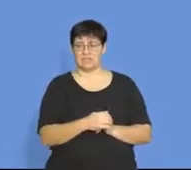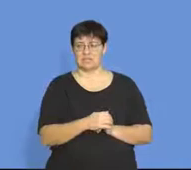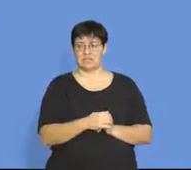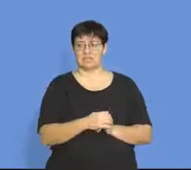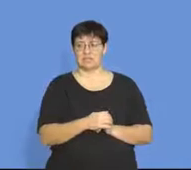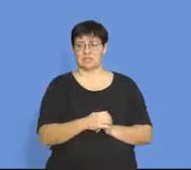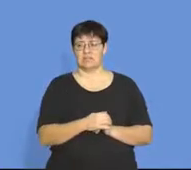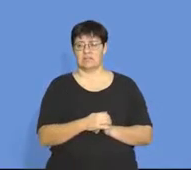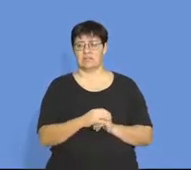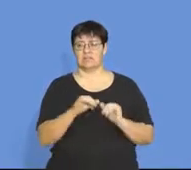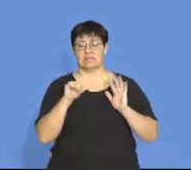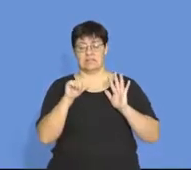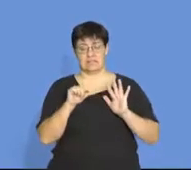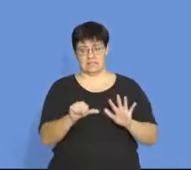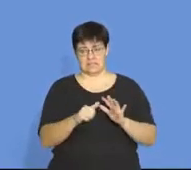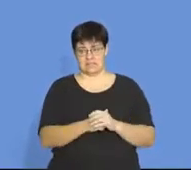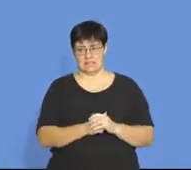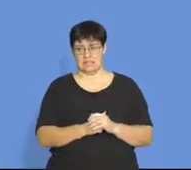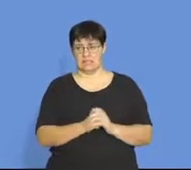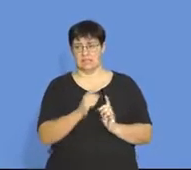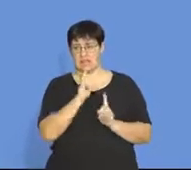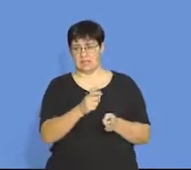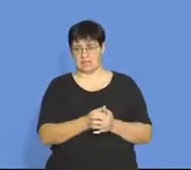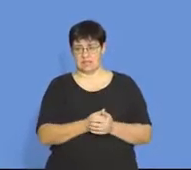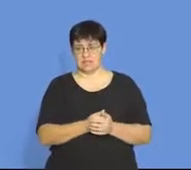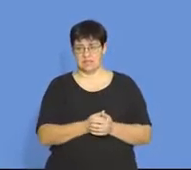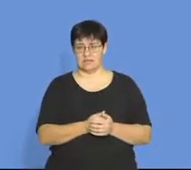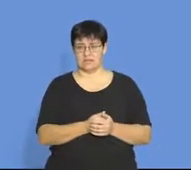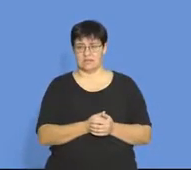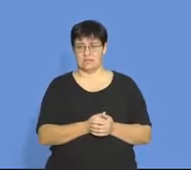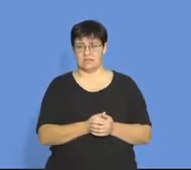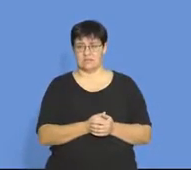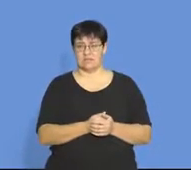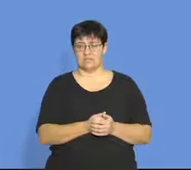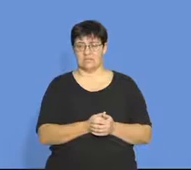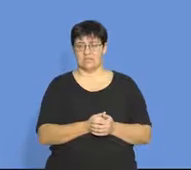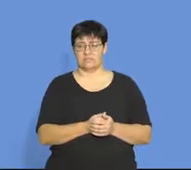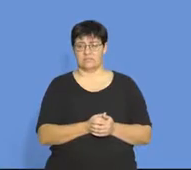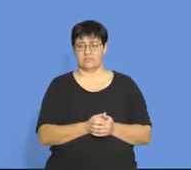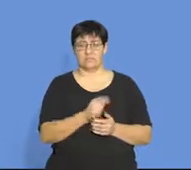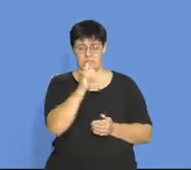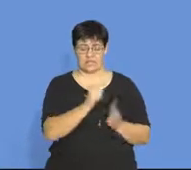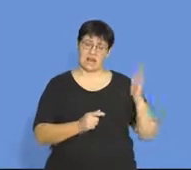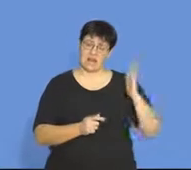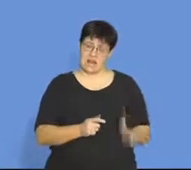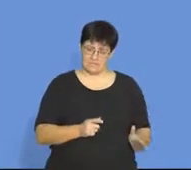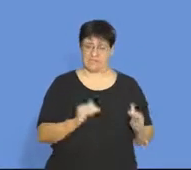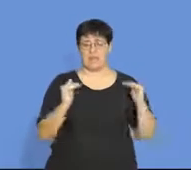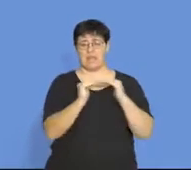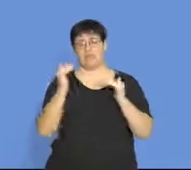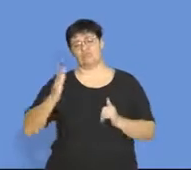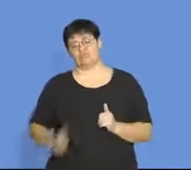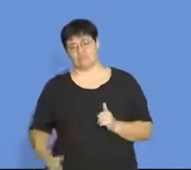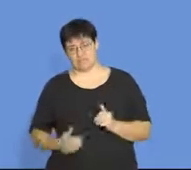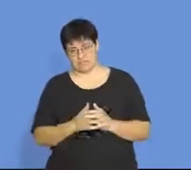divide. Negative and negative will be positive. Then my answer will be a positive 6. You can see